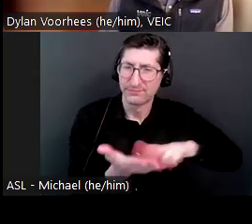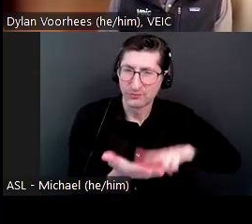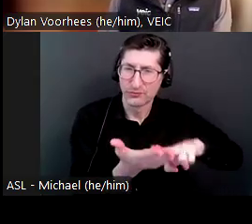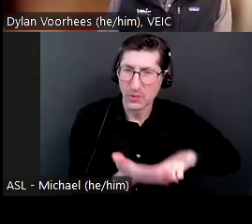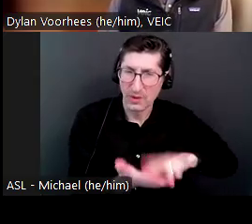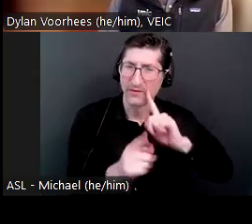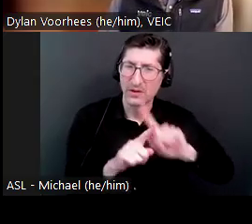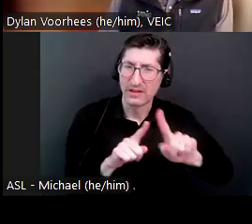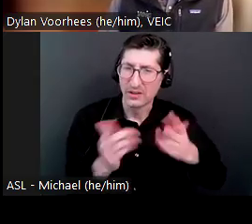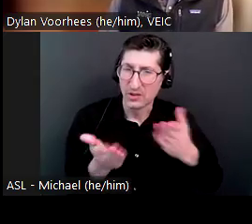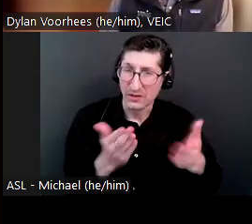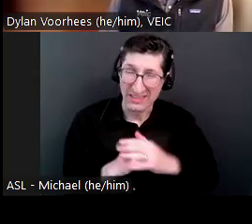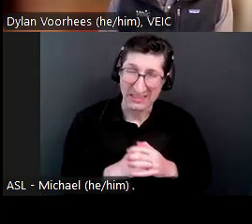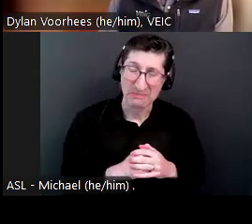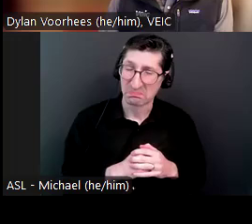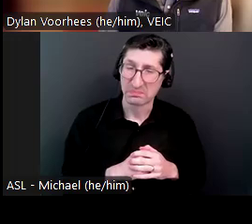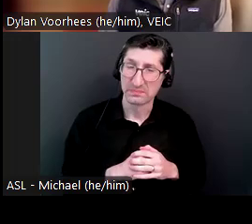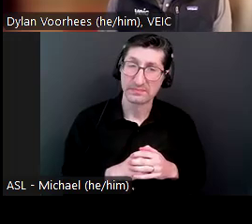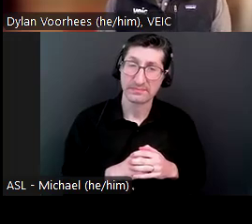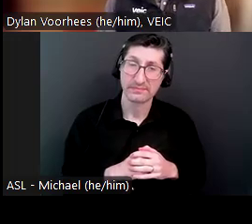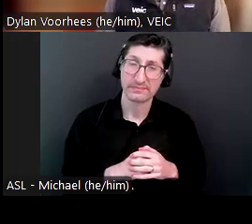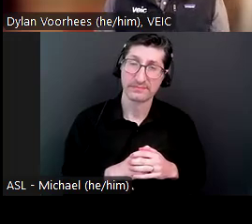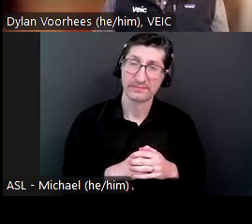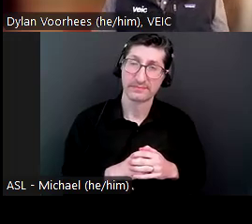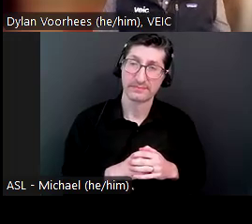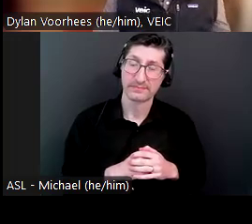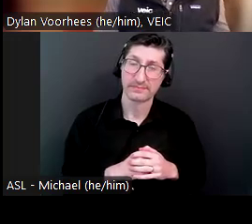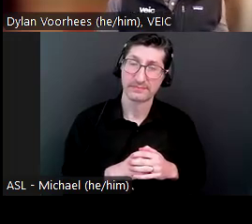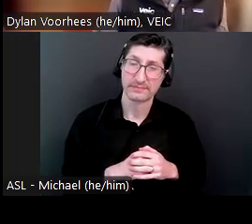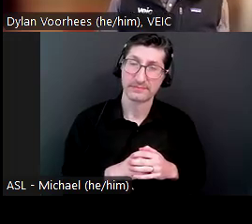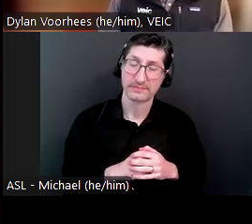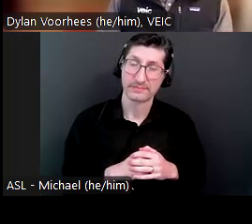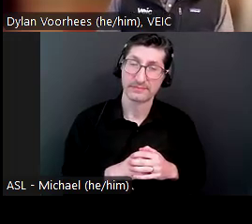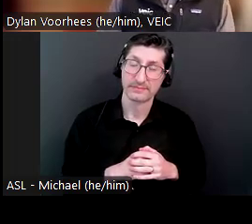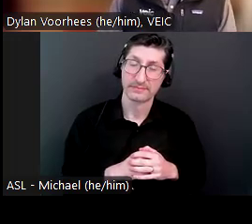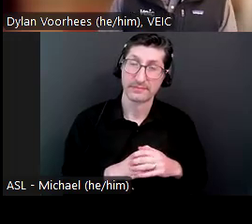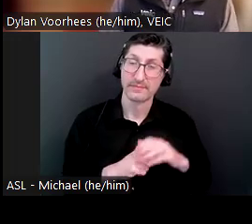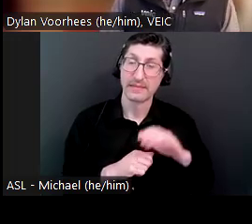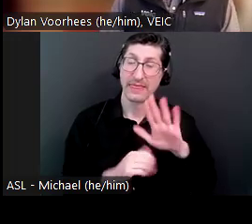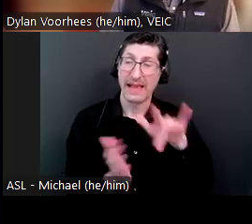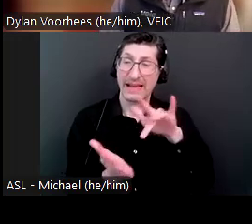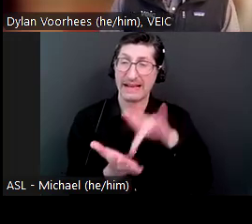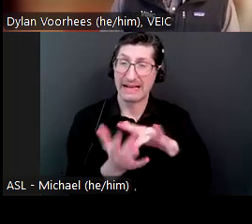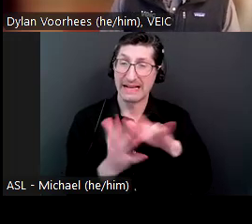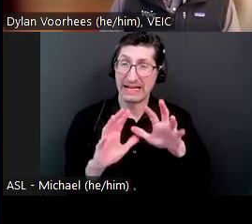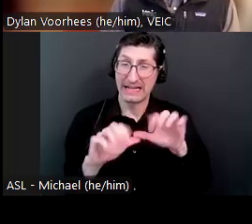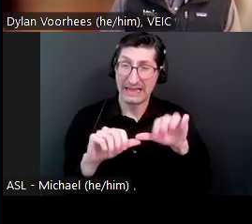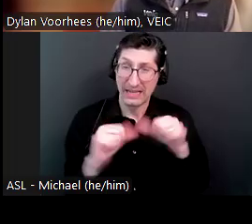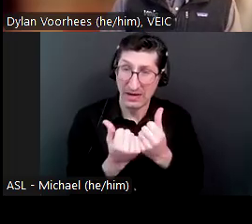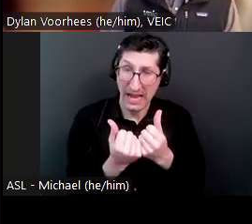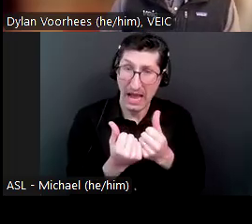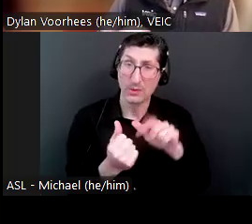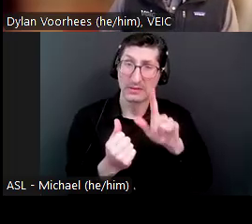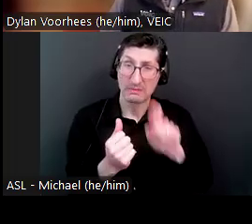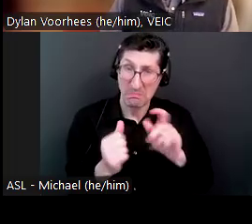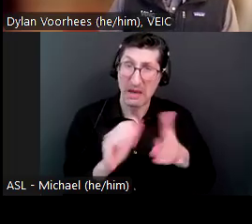doesn't mean that the clearinghouse would necessarily have to administer all decarbonization programs in the